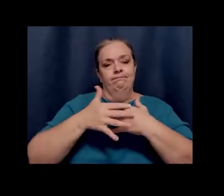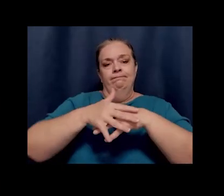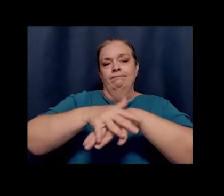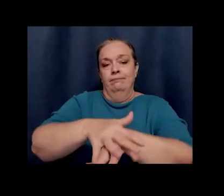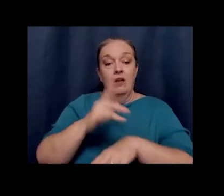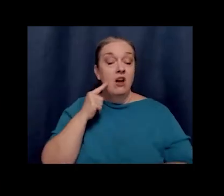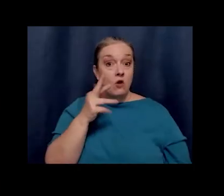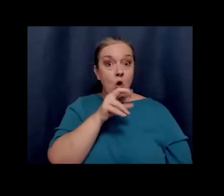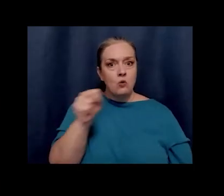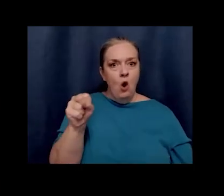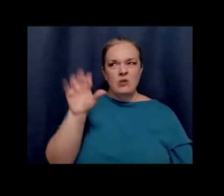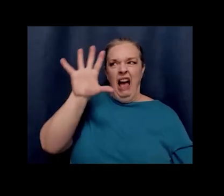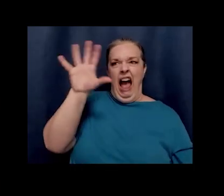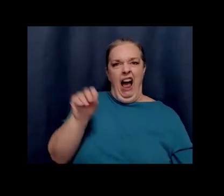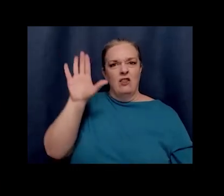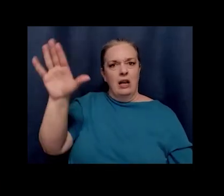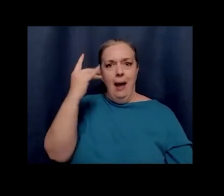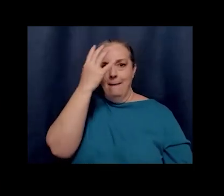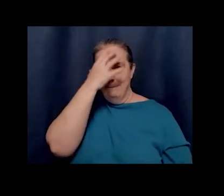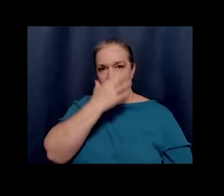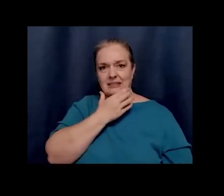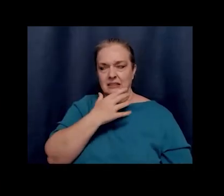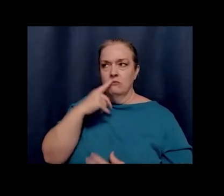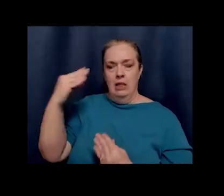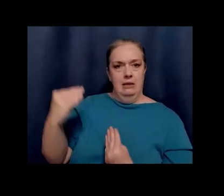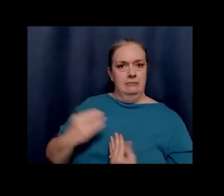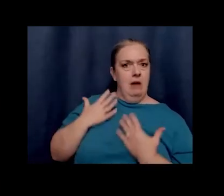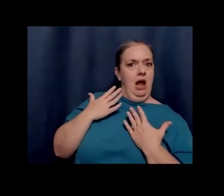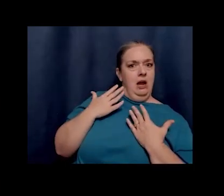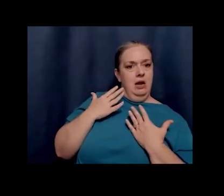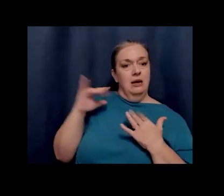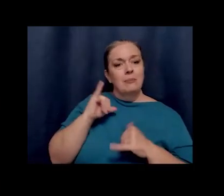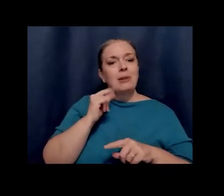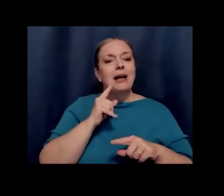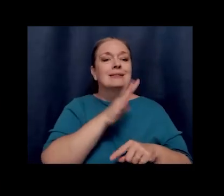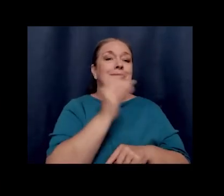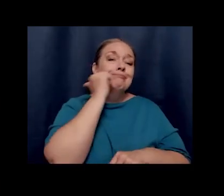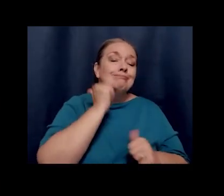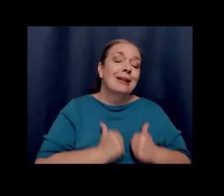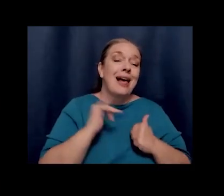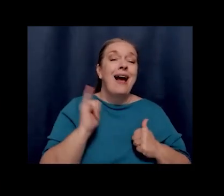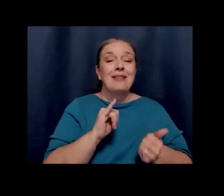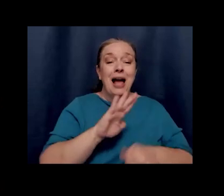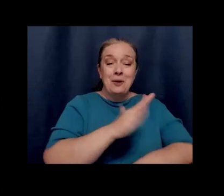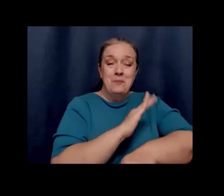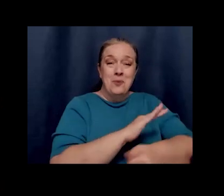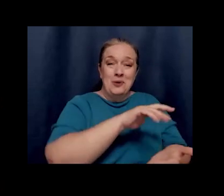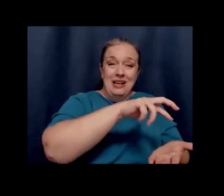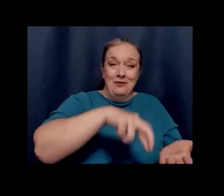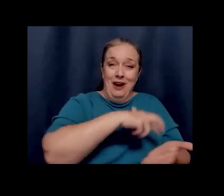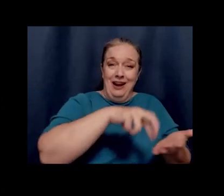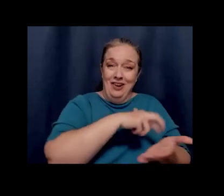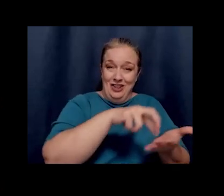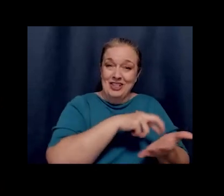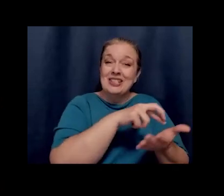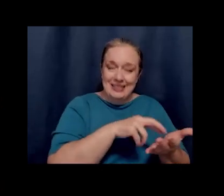for Gross, but also evidence of the realities of daily life, such as the record player, all inform our holistic view of